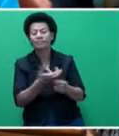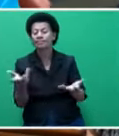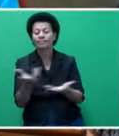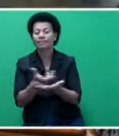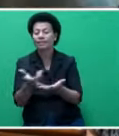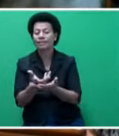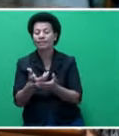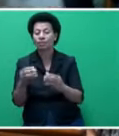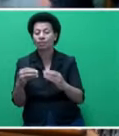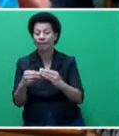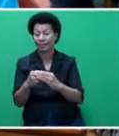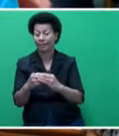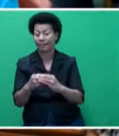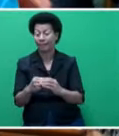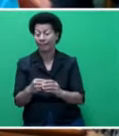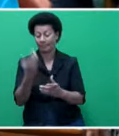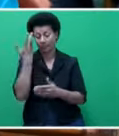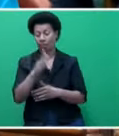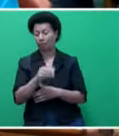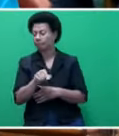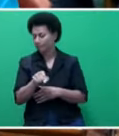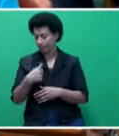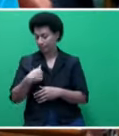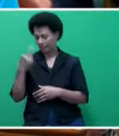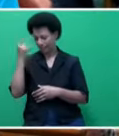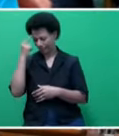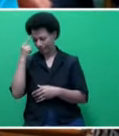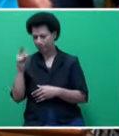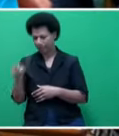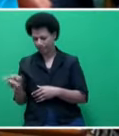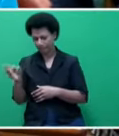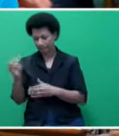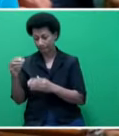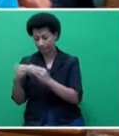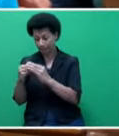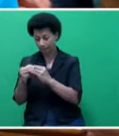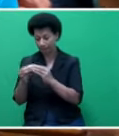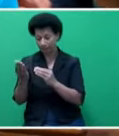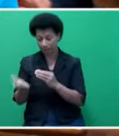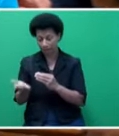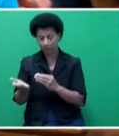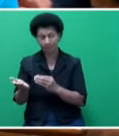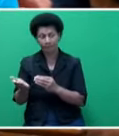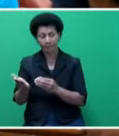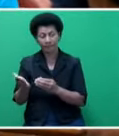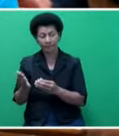been having with the banks, but I think the banks, in a way,